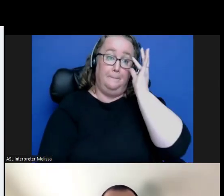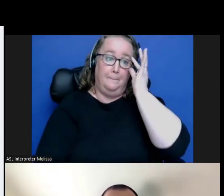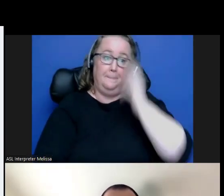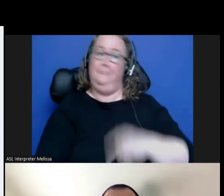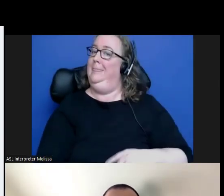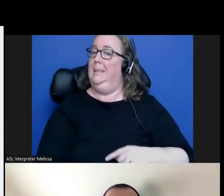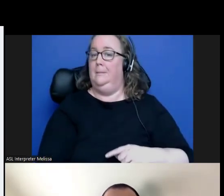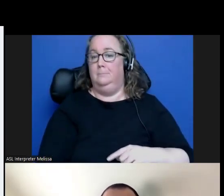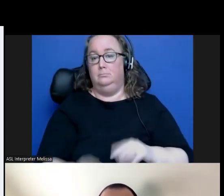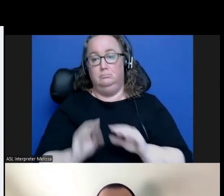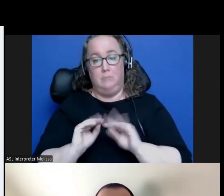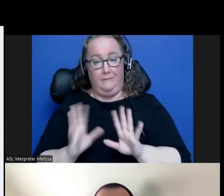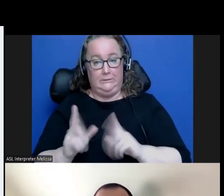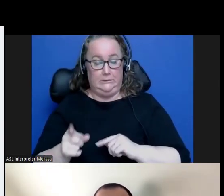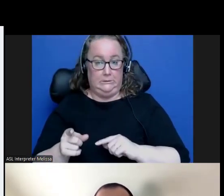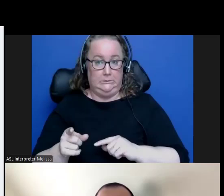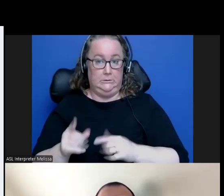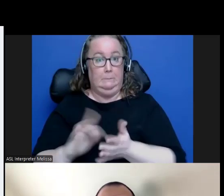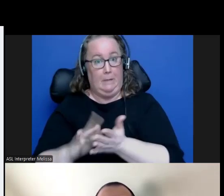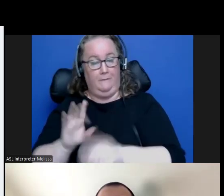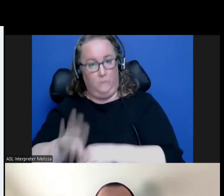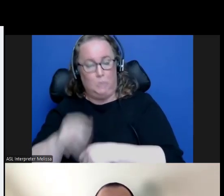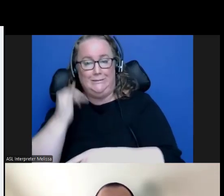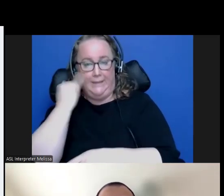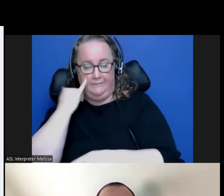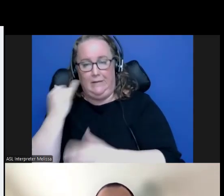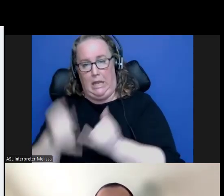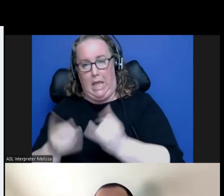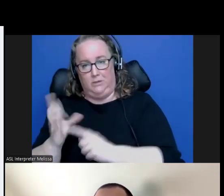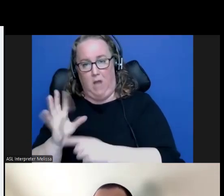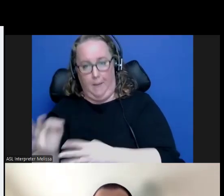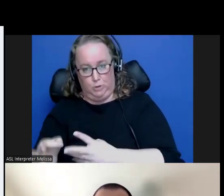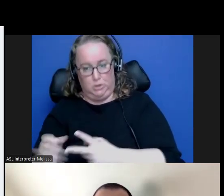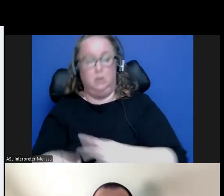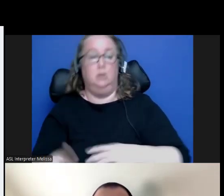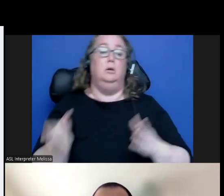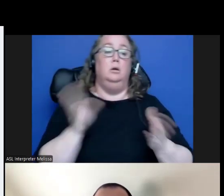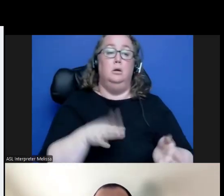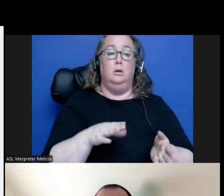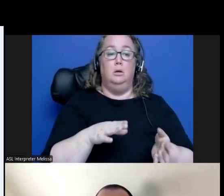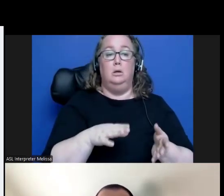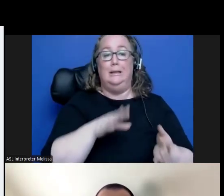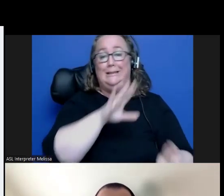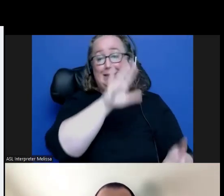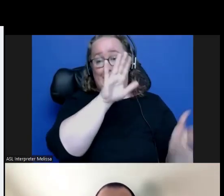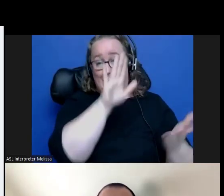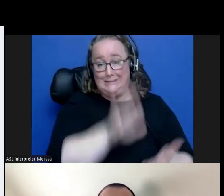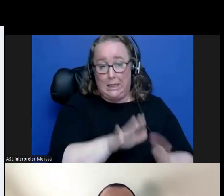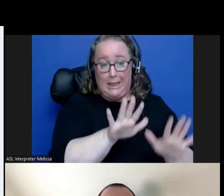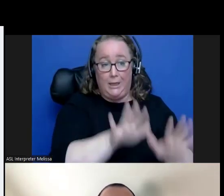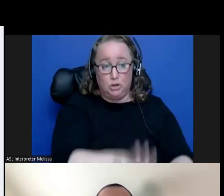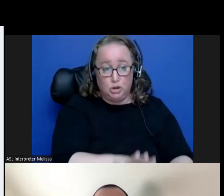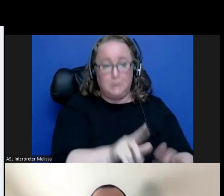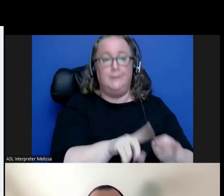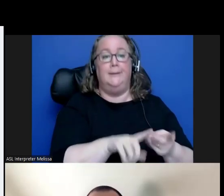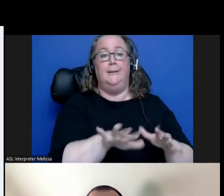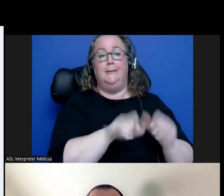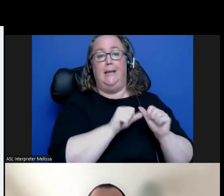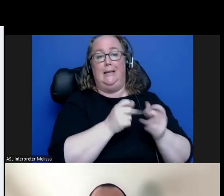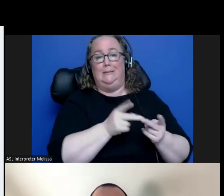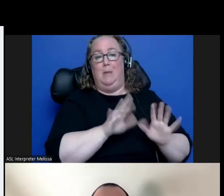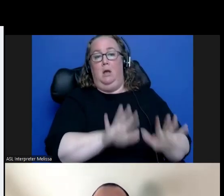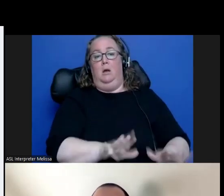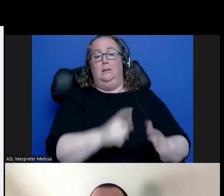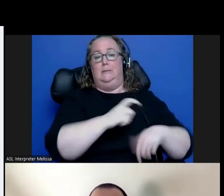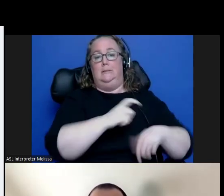final option if needed. These include verbal de-escalation, taking space and time out, using a